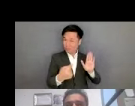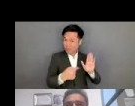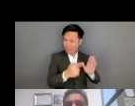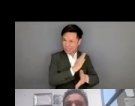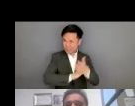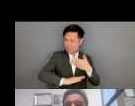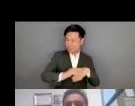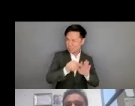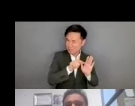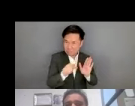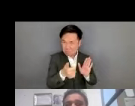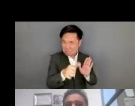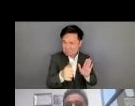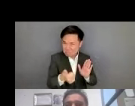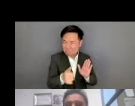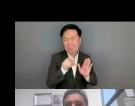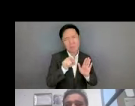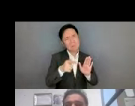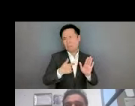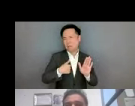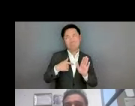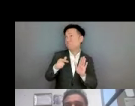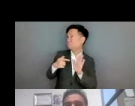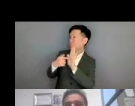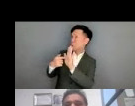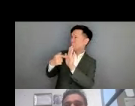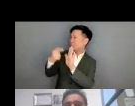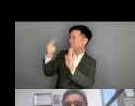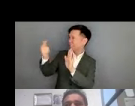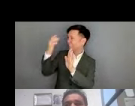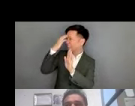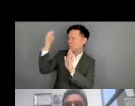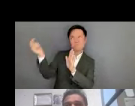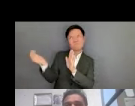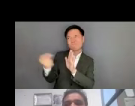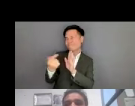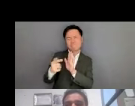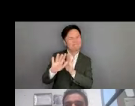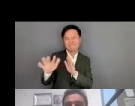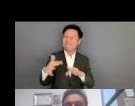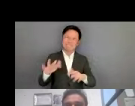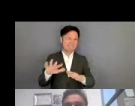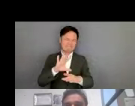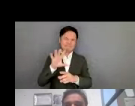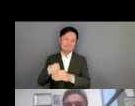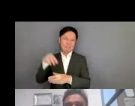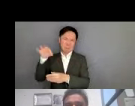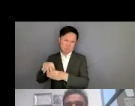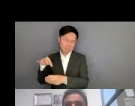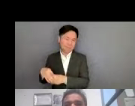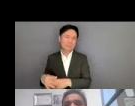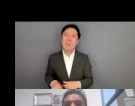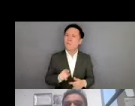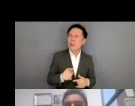less in terms of the full and effective and meaningful participation into the policy-making process, civic engagement affairs, civic